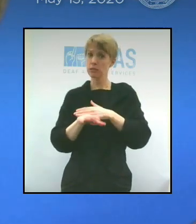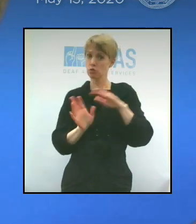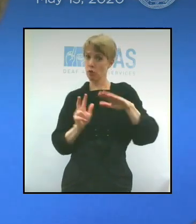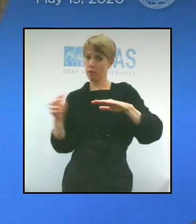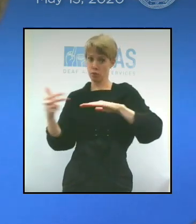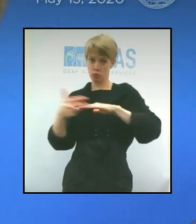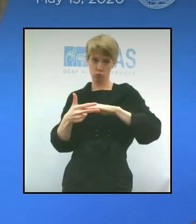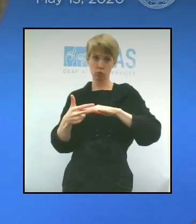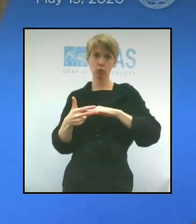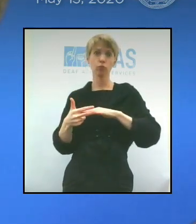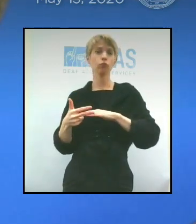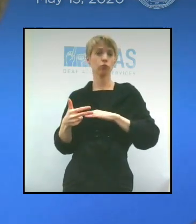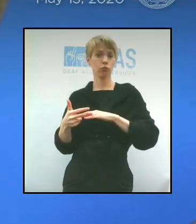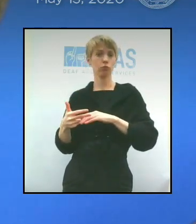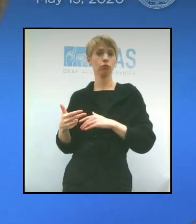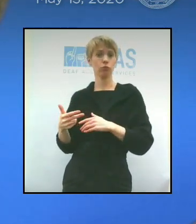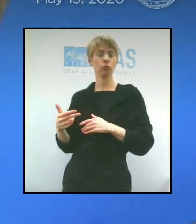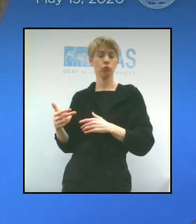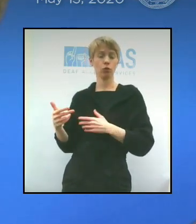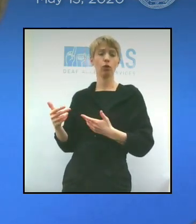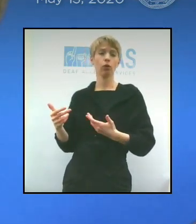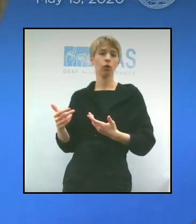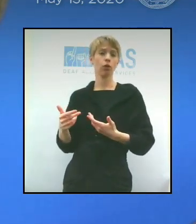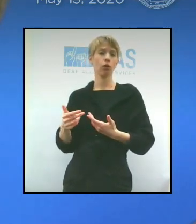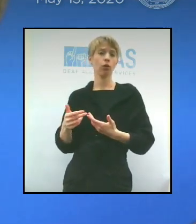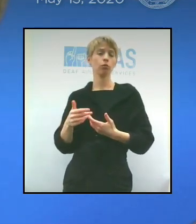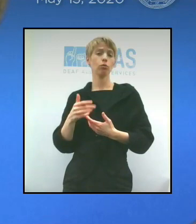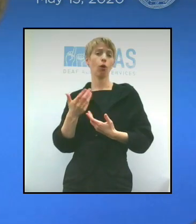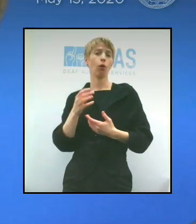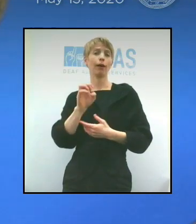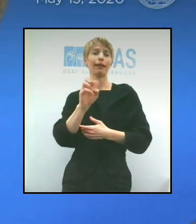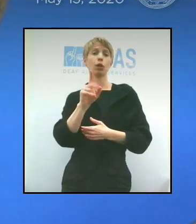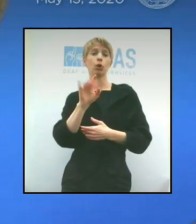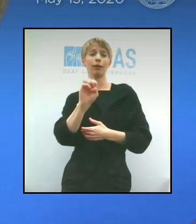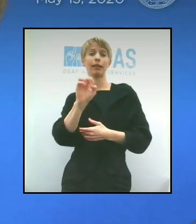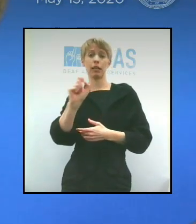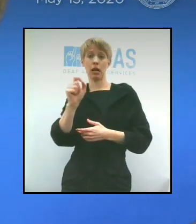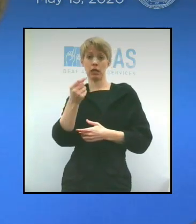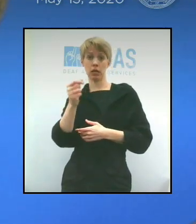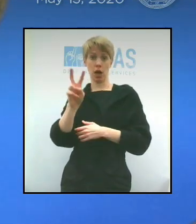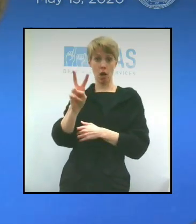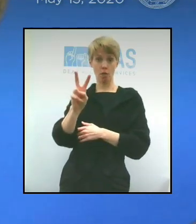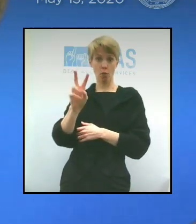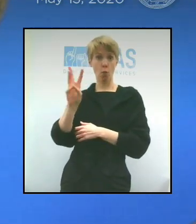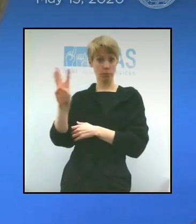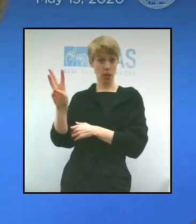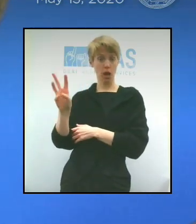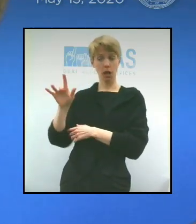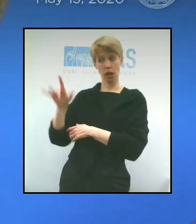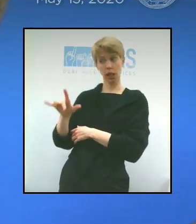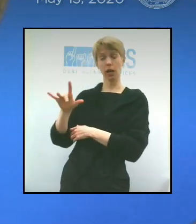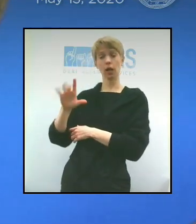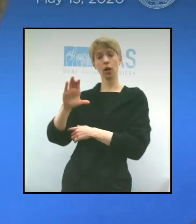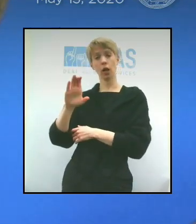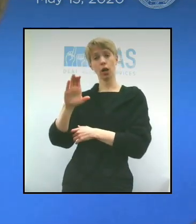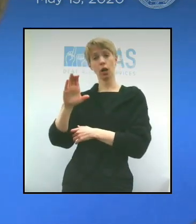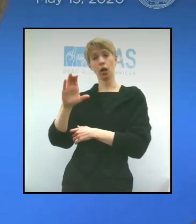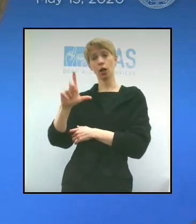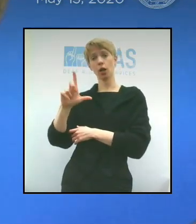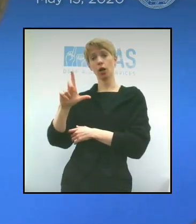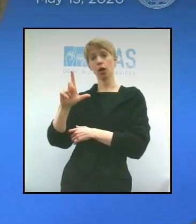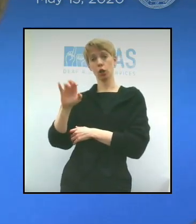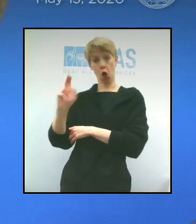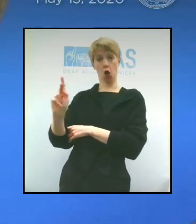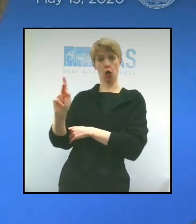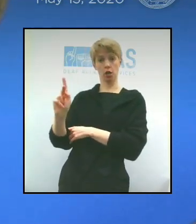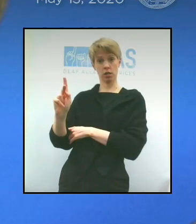and his staff are doing. And I would suggest you go to the erie.gov website, click on the clerk's page, and you'll find out more about that. So